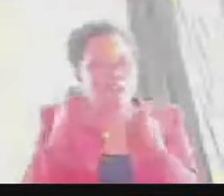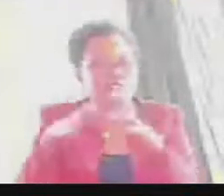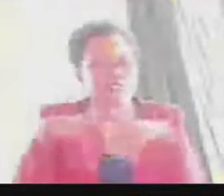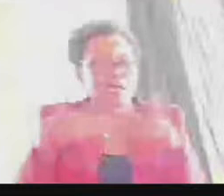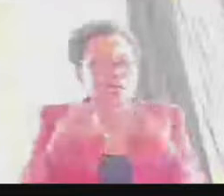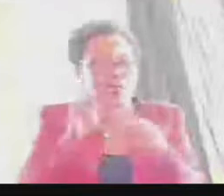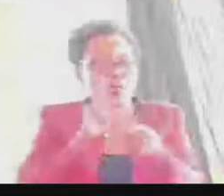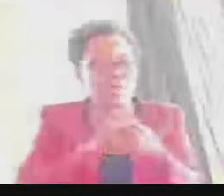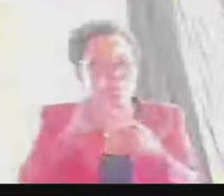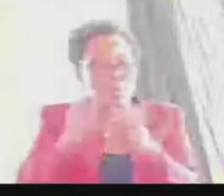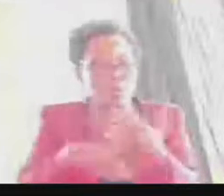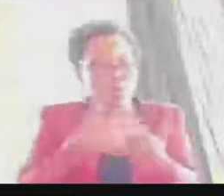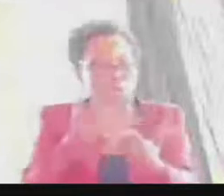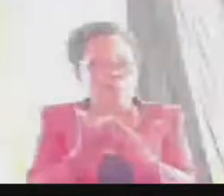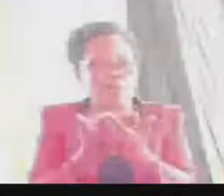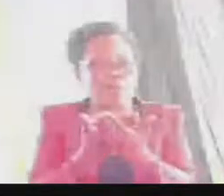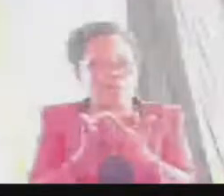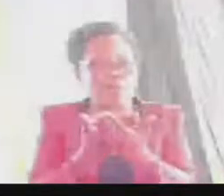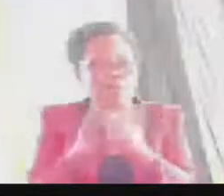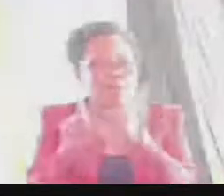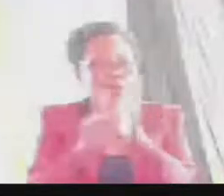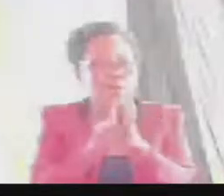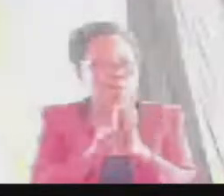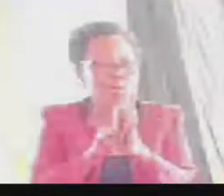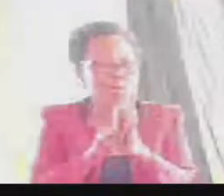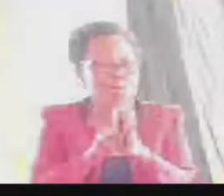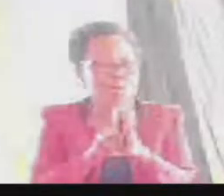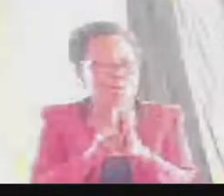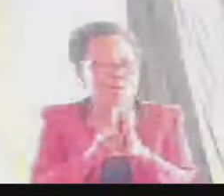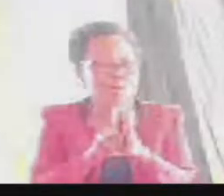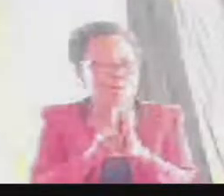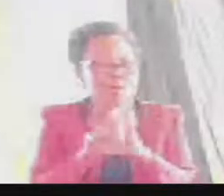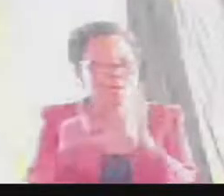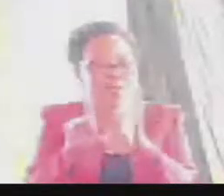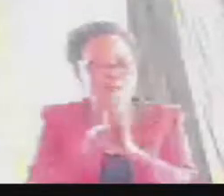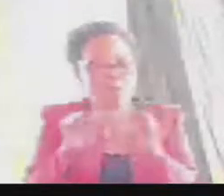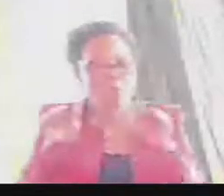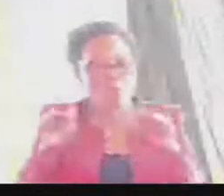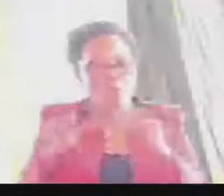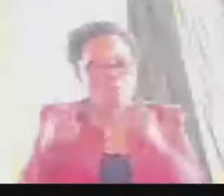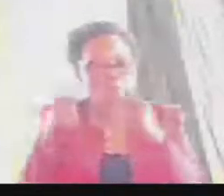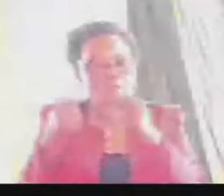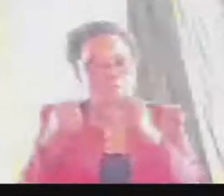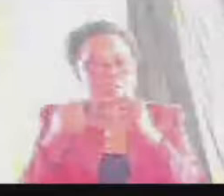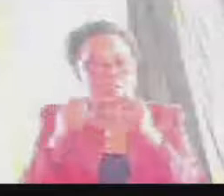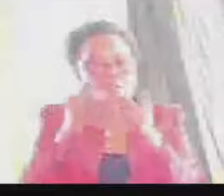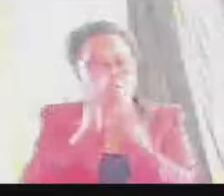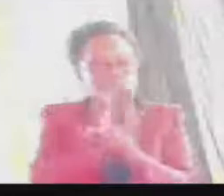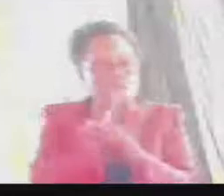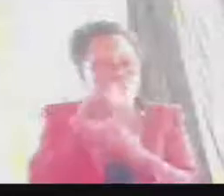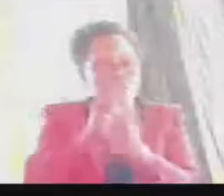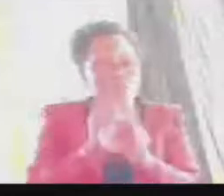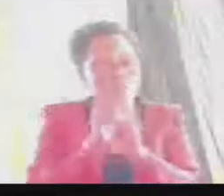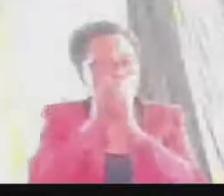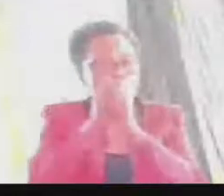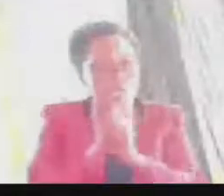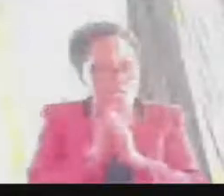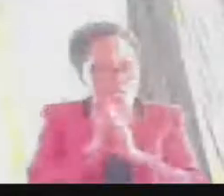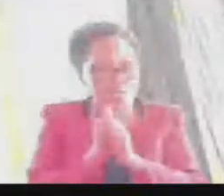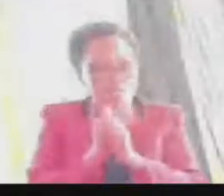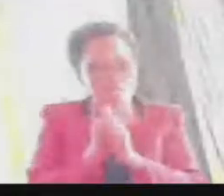law, even as maybe sometimes it may conflict between your religion and what the law